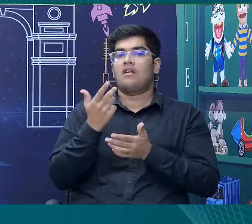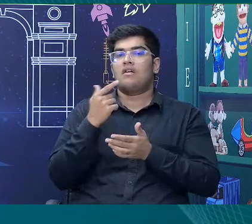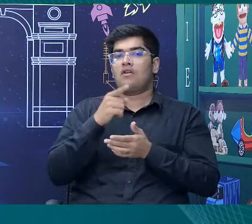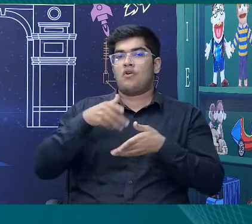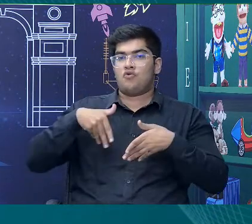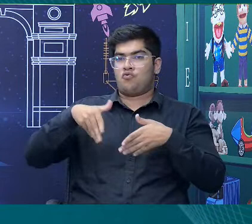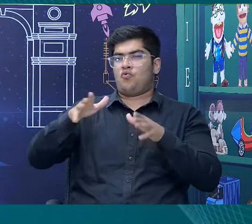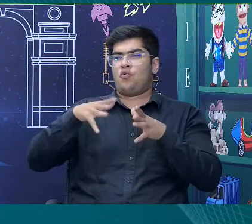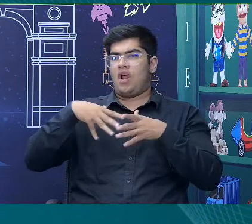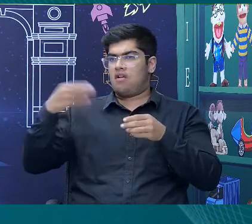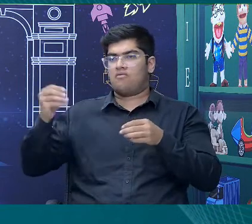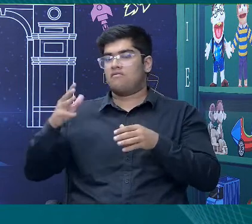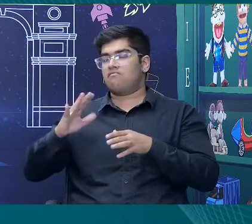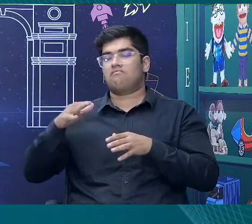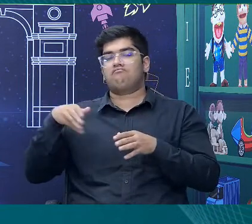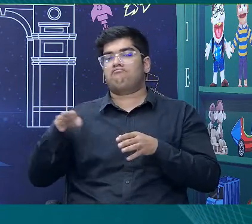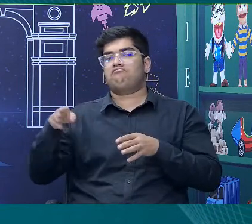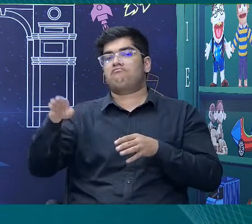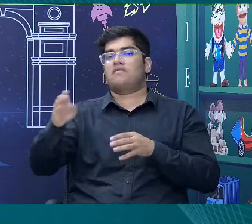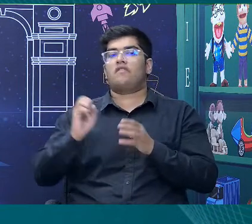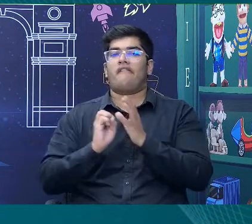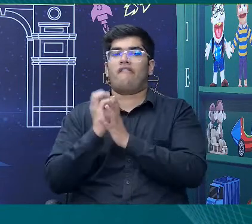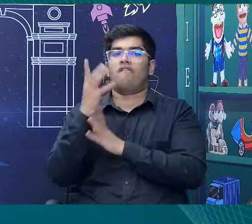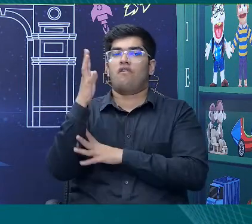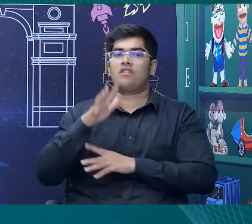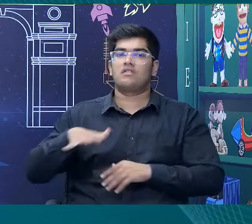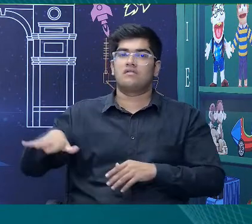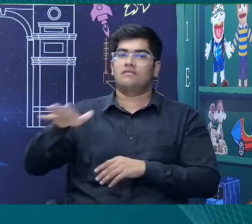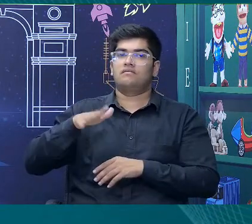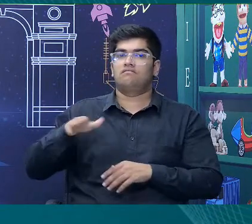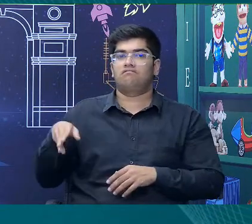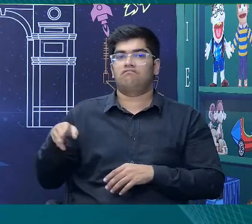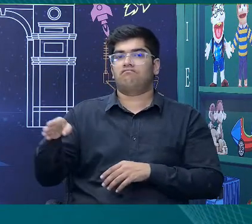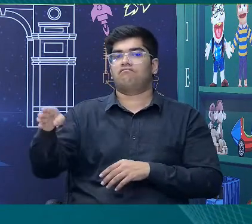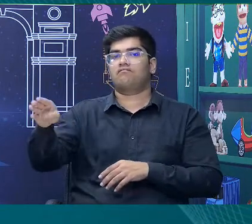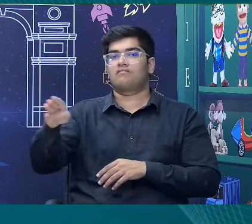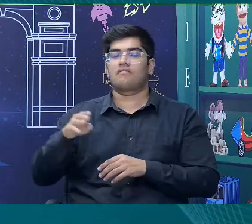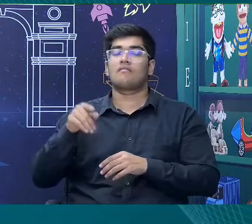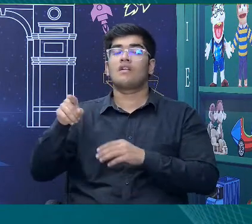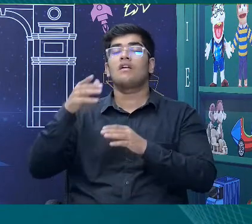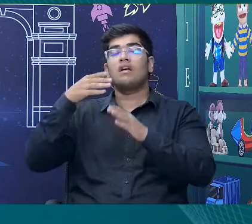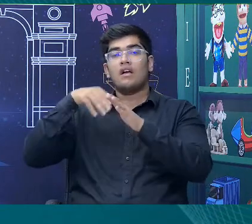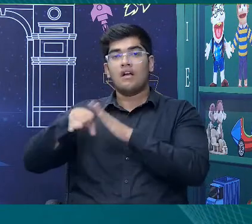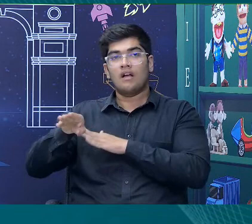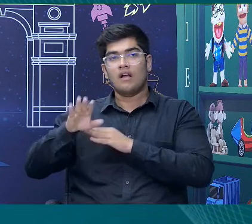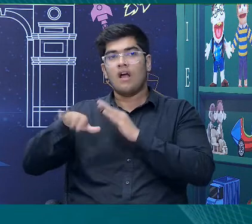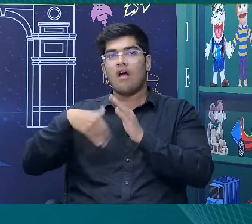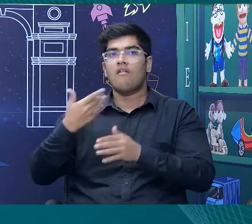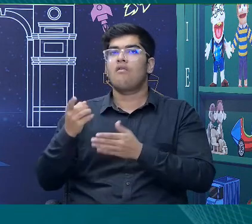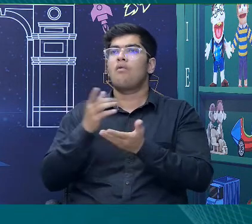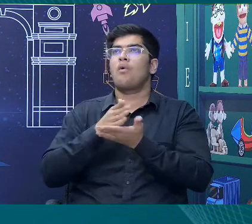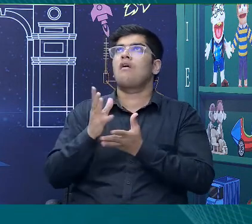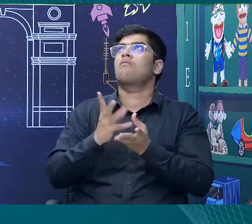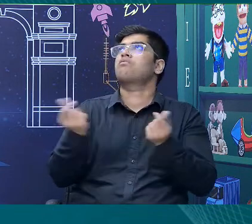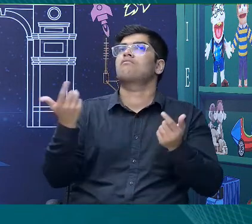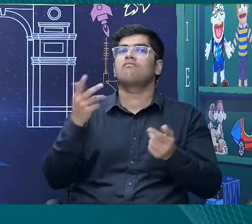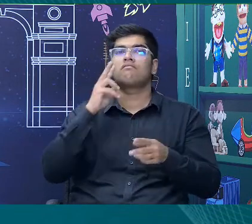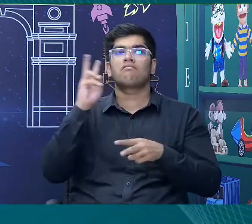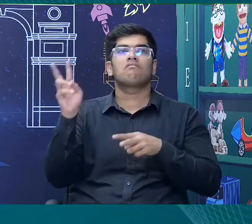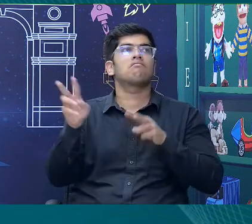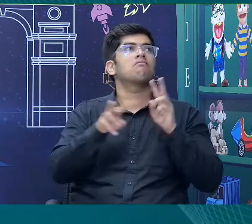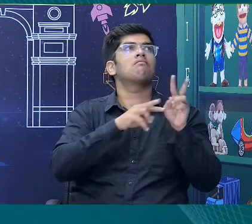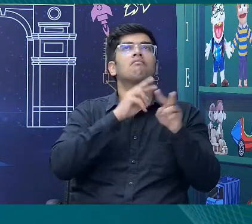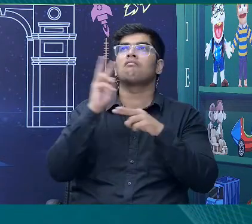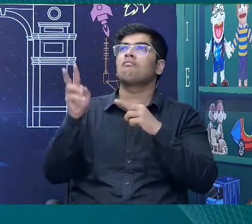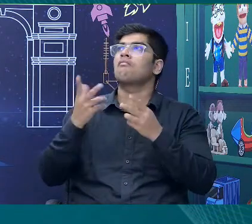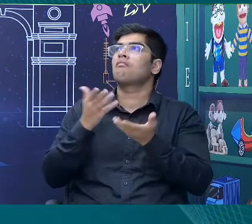highway and he goes into the woods, into the forest. Okay. Once inside the forest, he lost his way. He walks on and